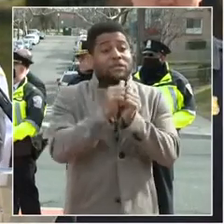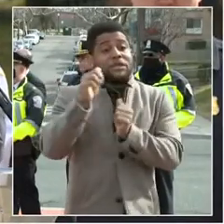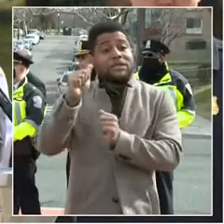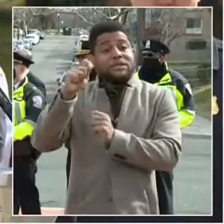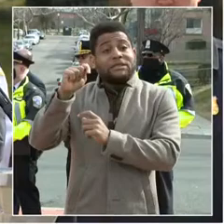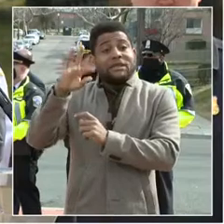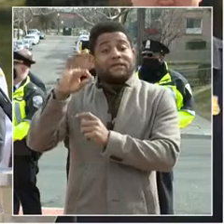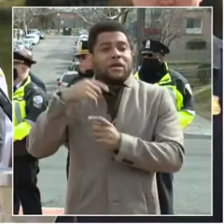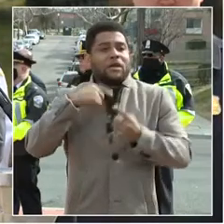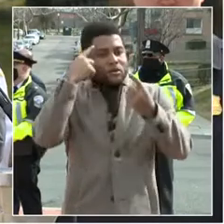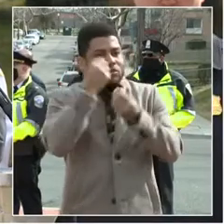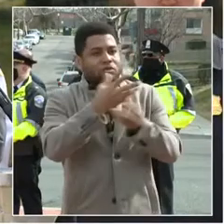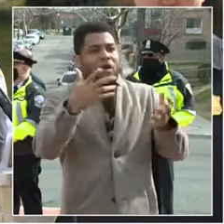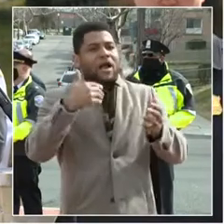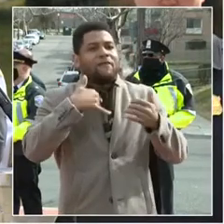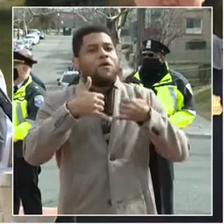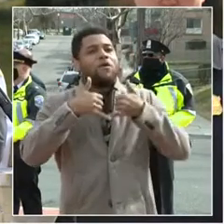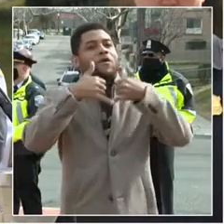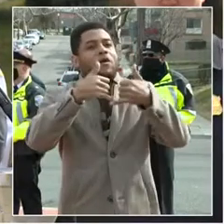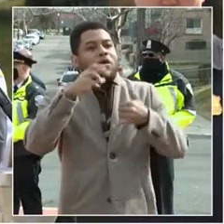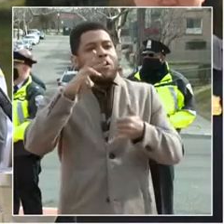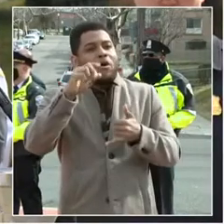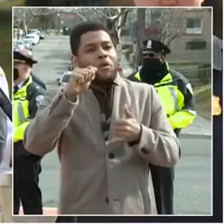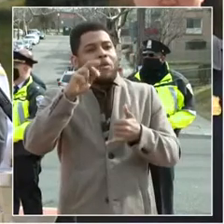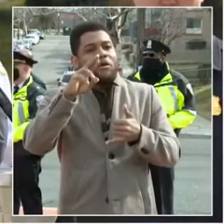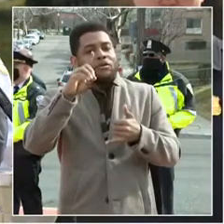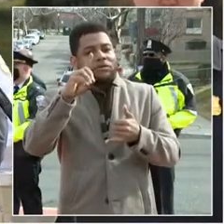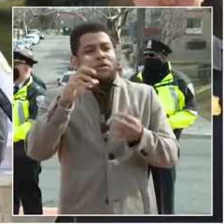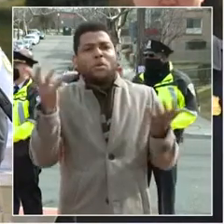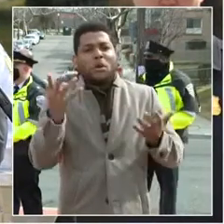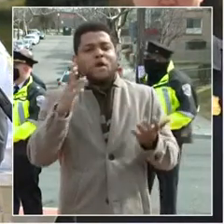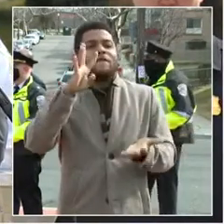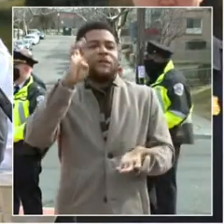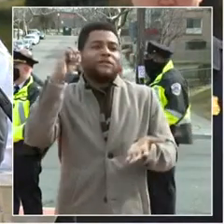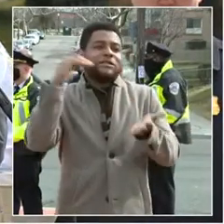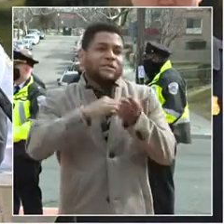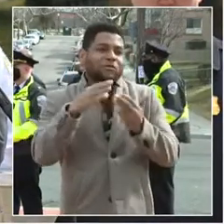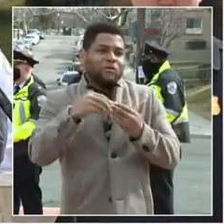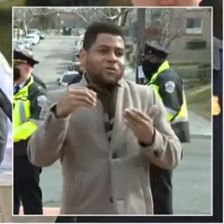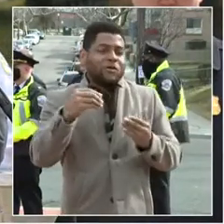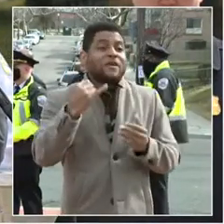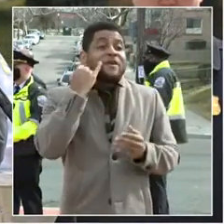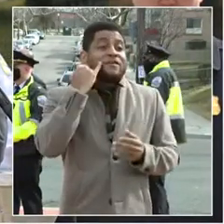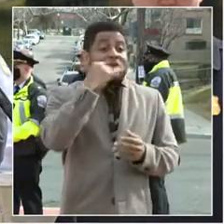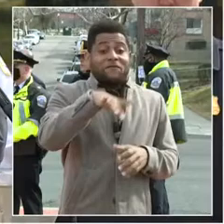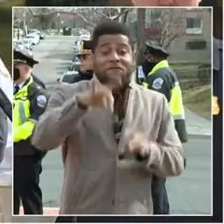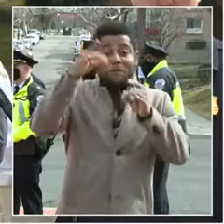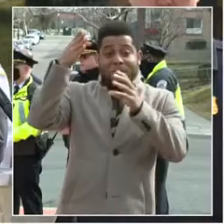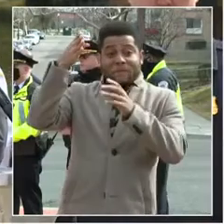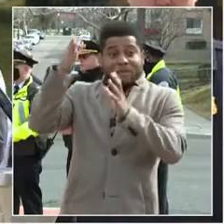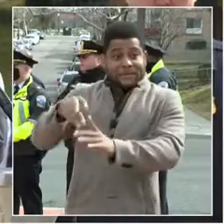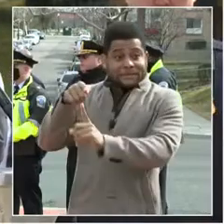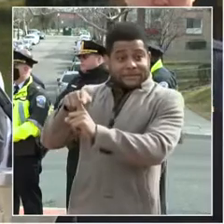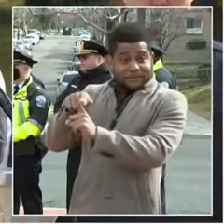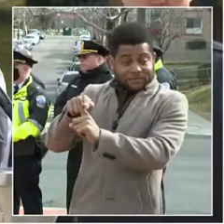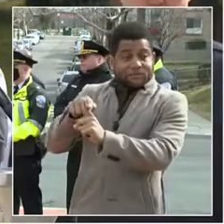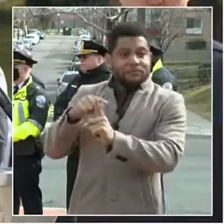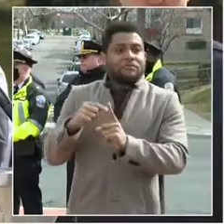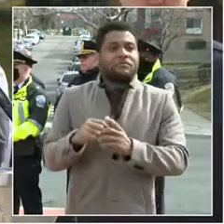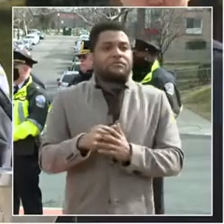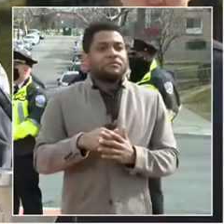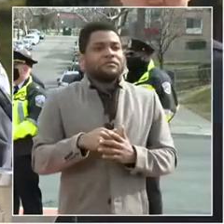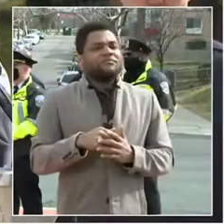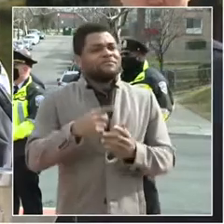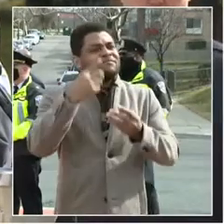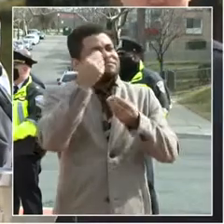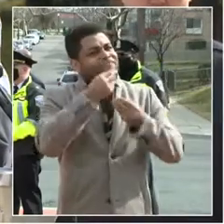the arrest of this individual. So I'm again pleading to the public. We're asking for your help. We're asking for